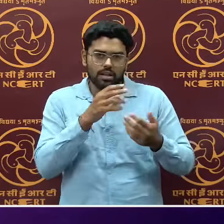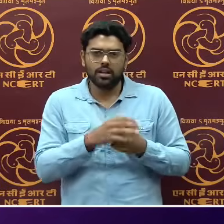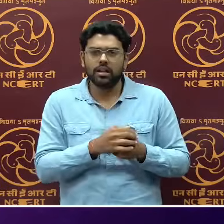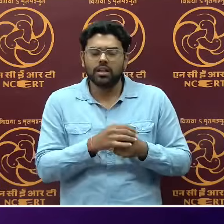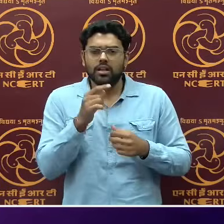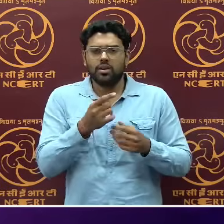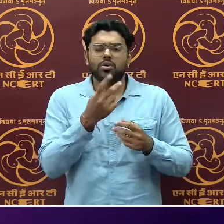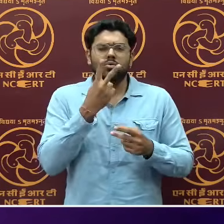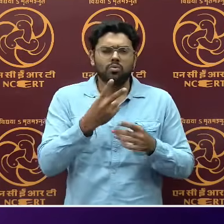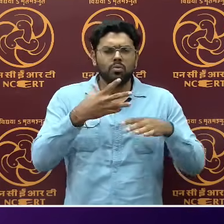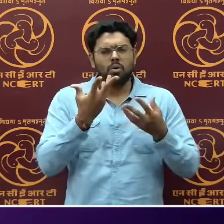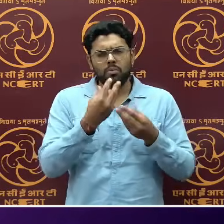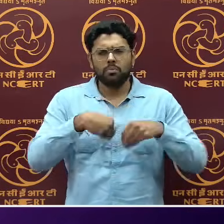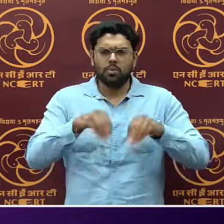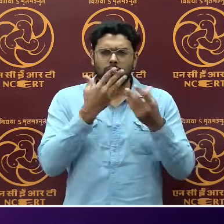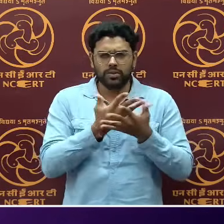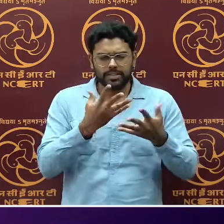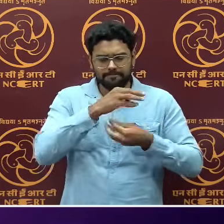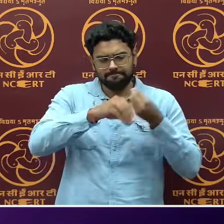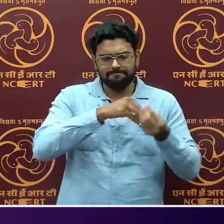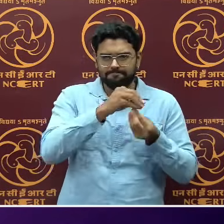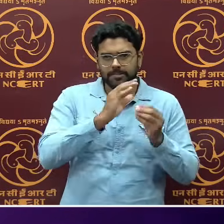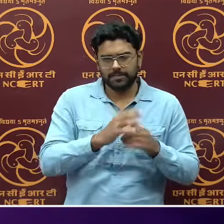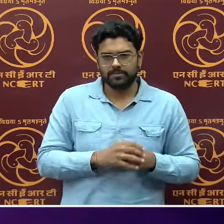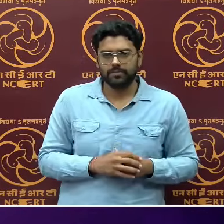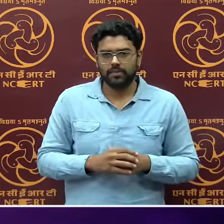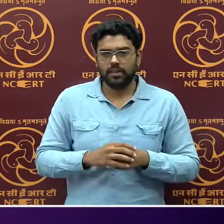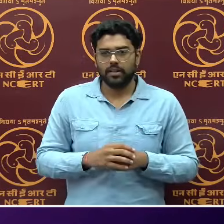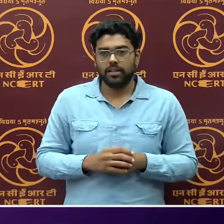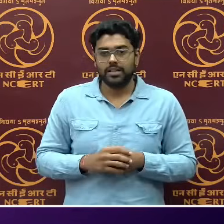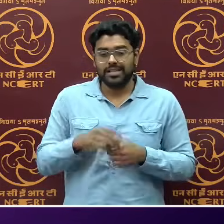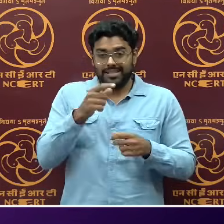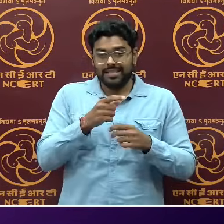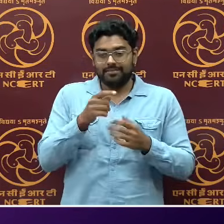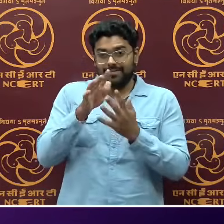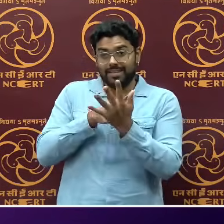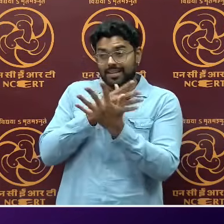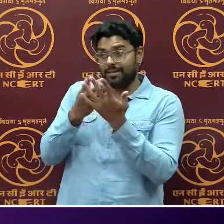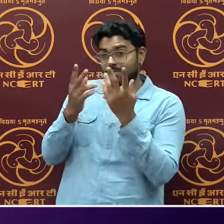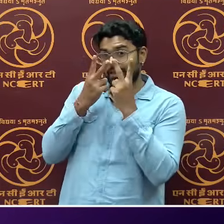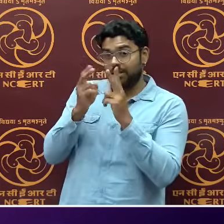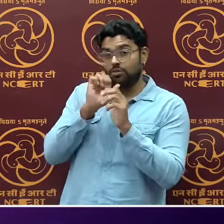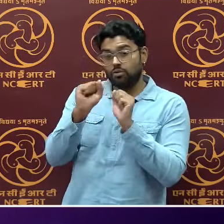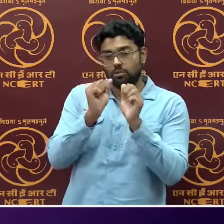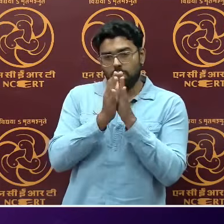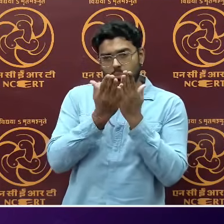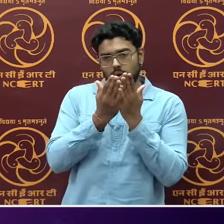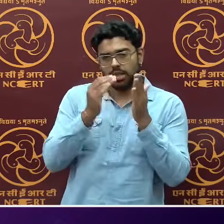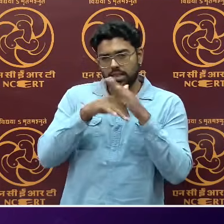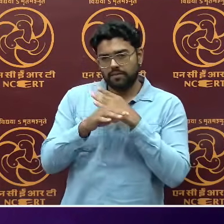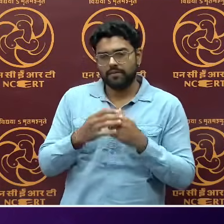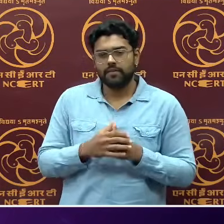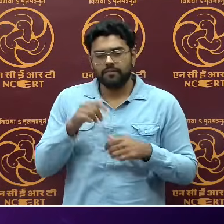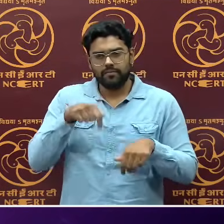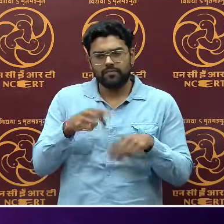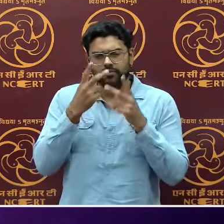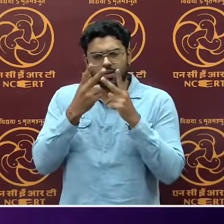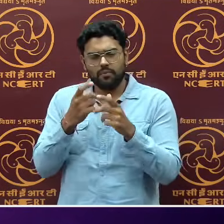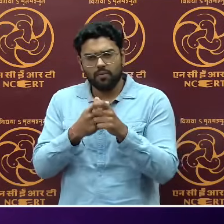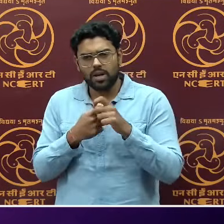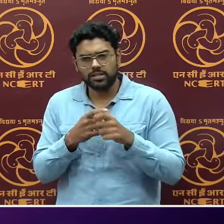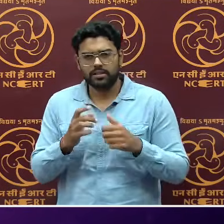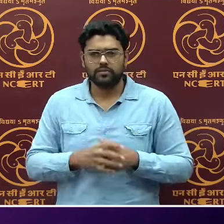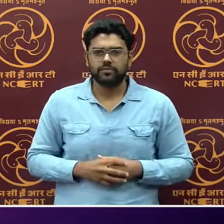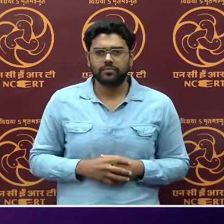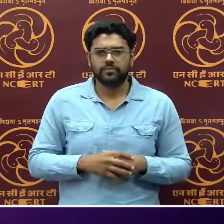are mixing up together. Okay, so here this table is given in the book, right? So we'll just quickly see that